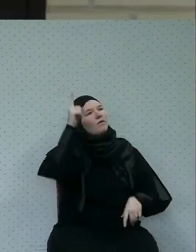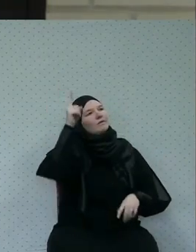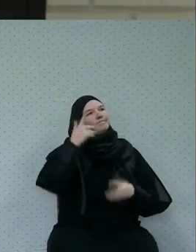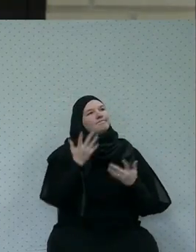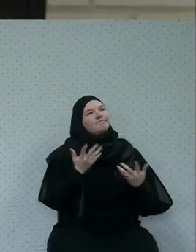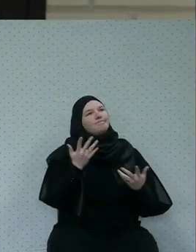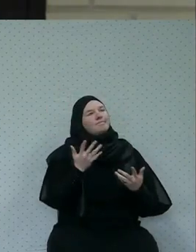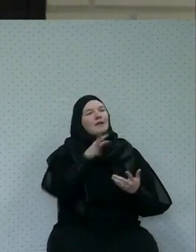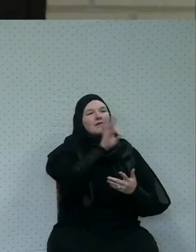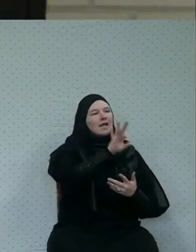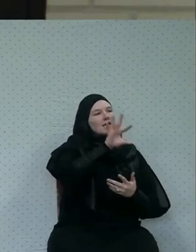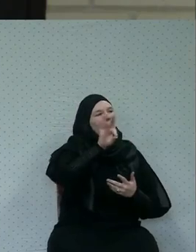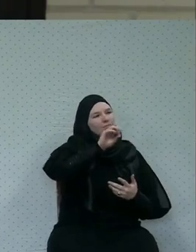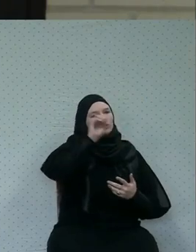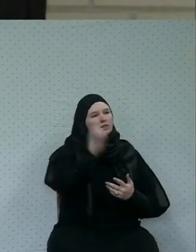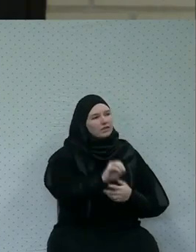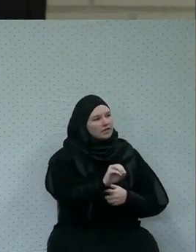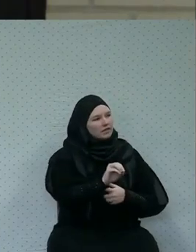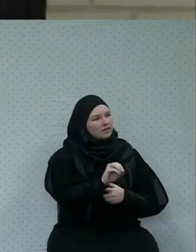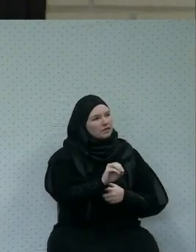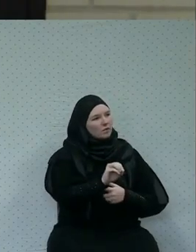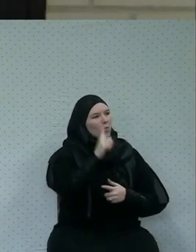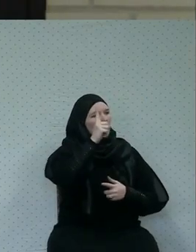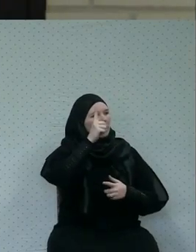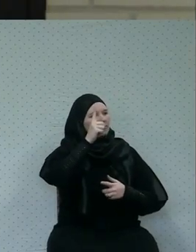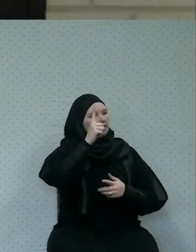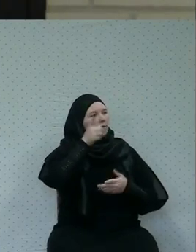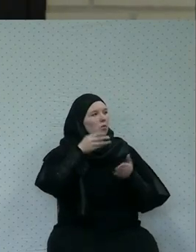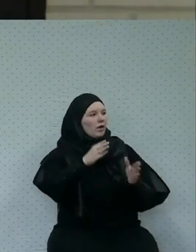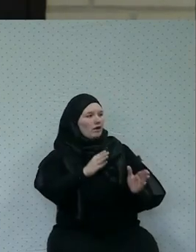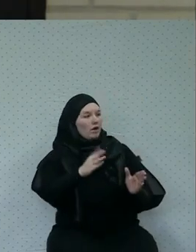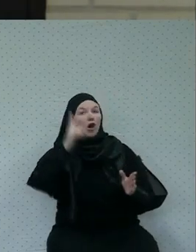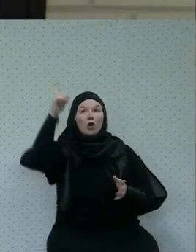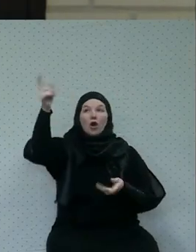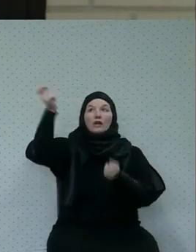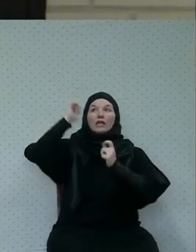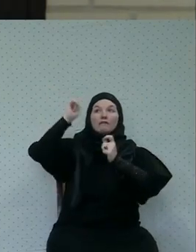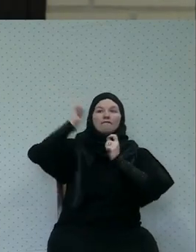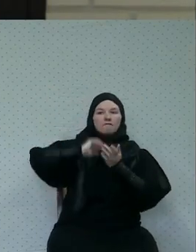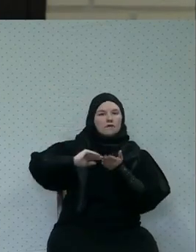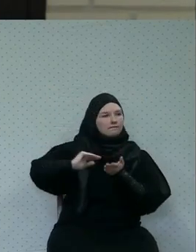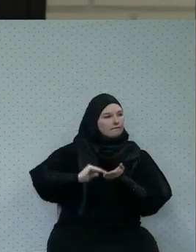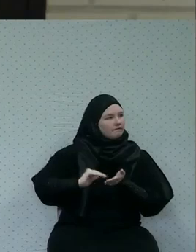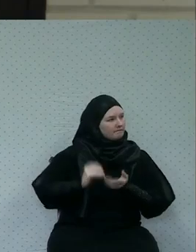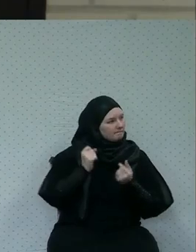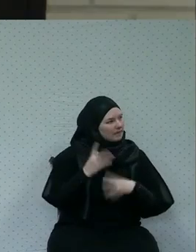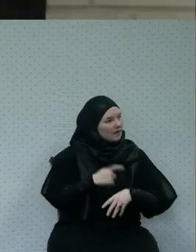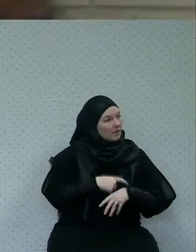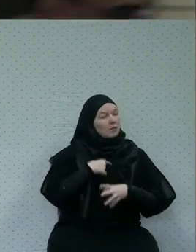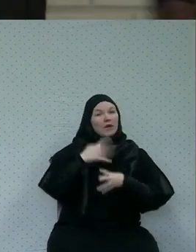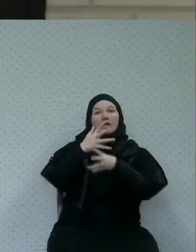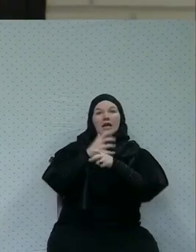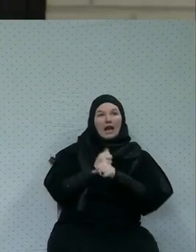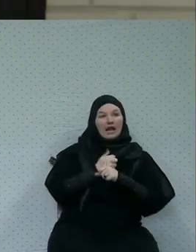is 99% one-sided. Allah gives and forgives. We get